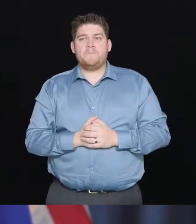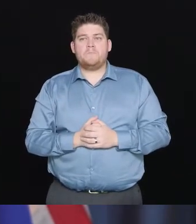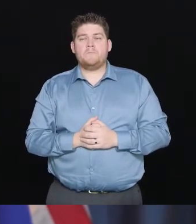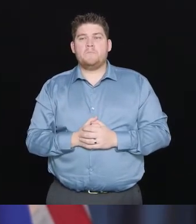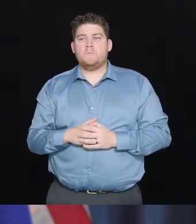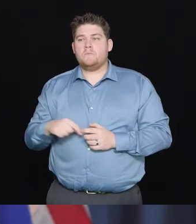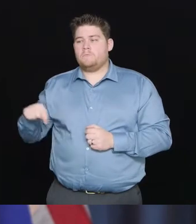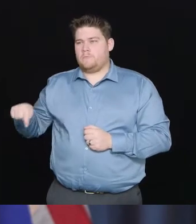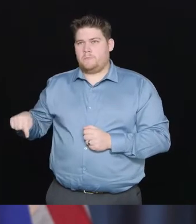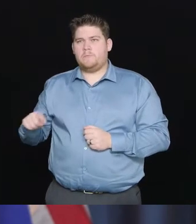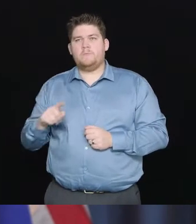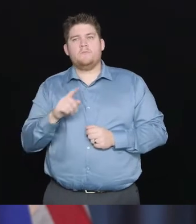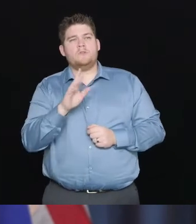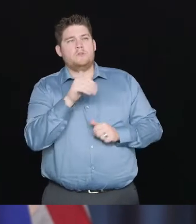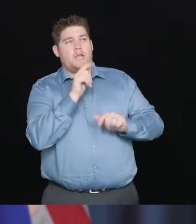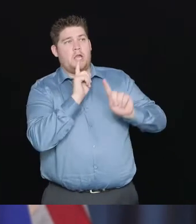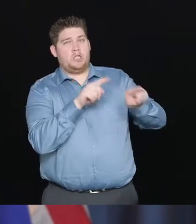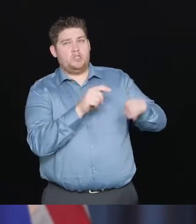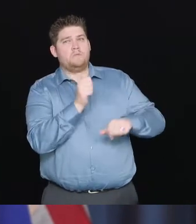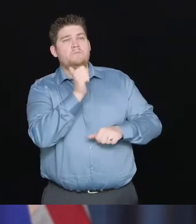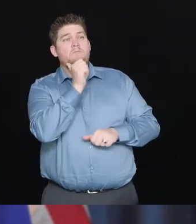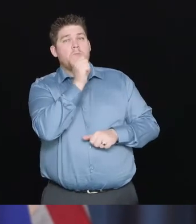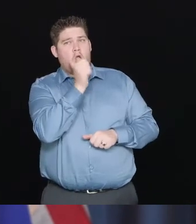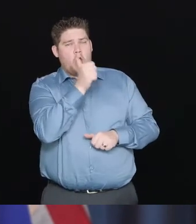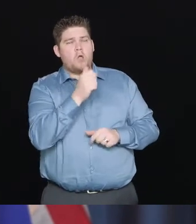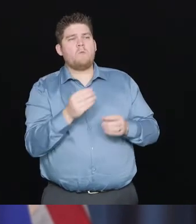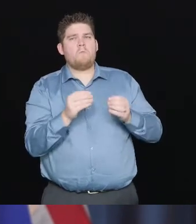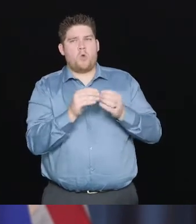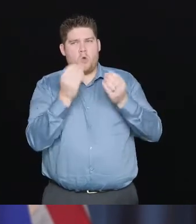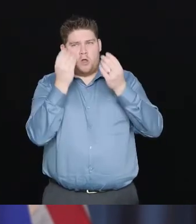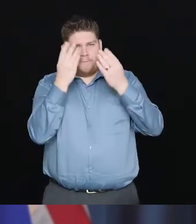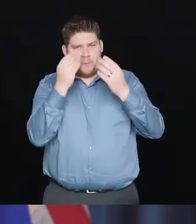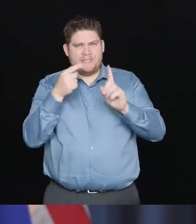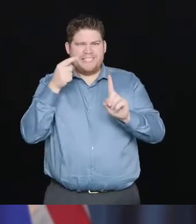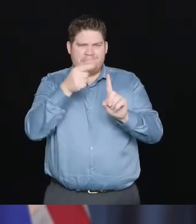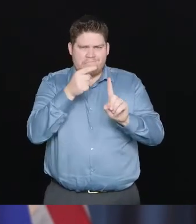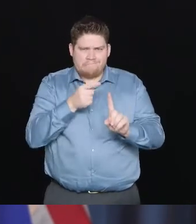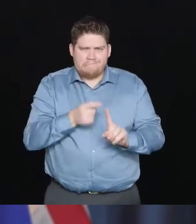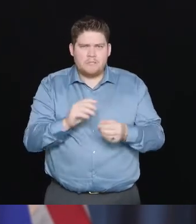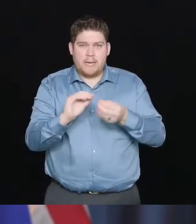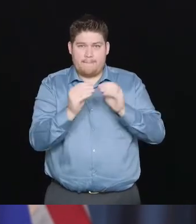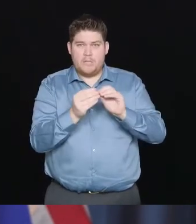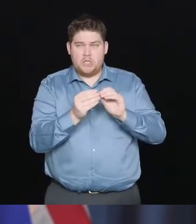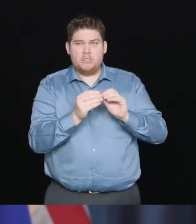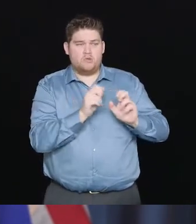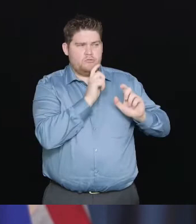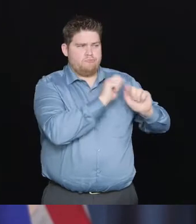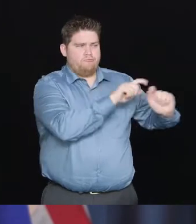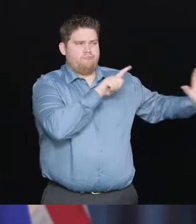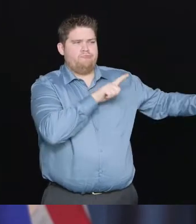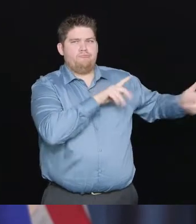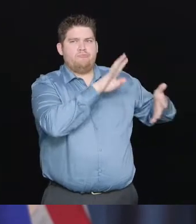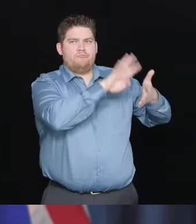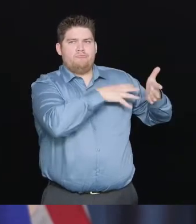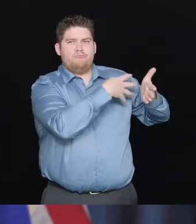briefing. I don't believe the person is still in hospital, but I could be wrong.